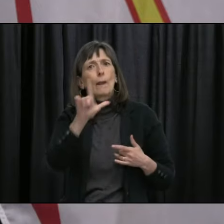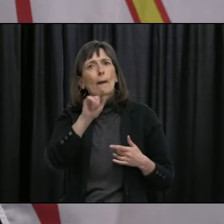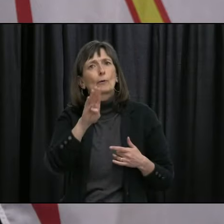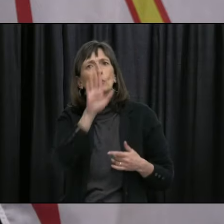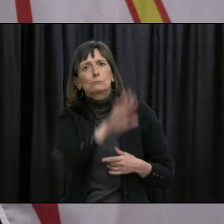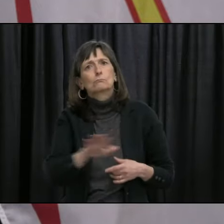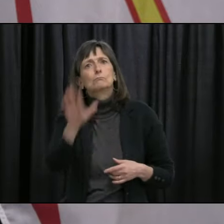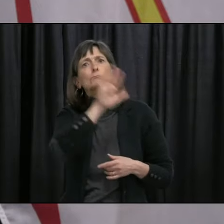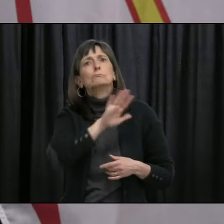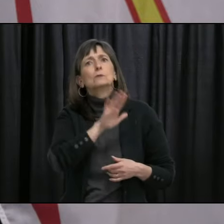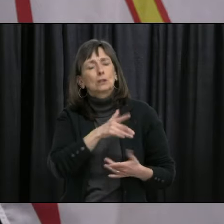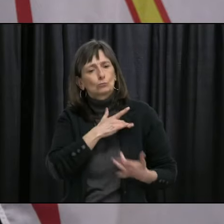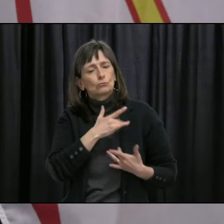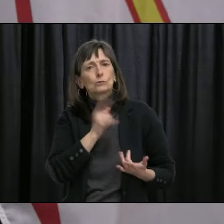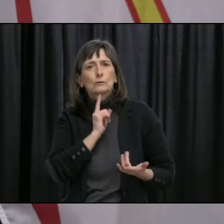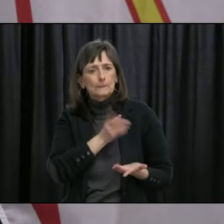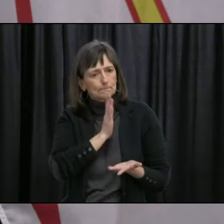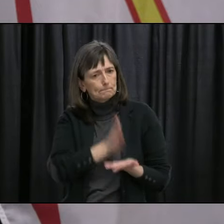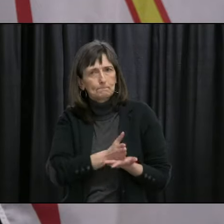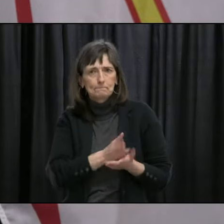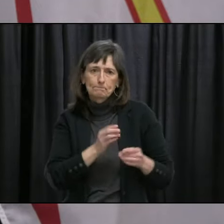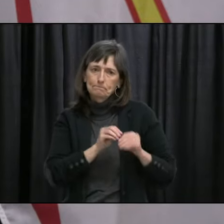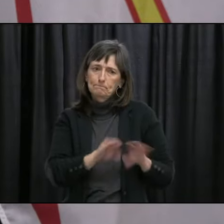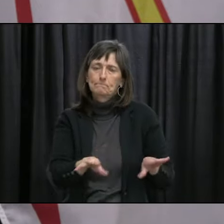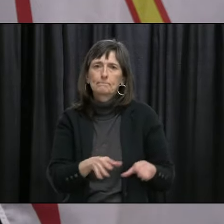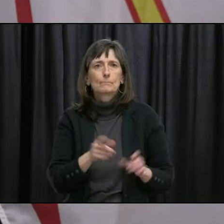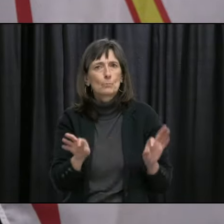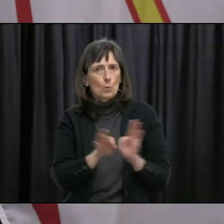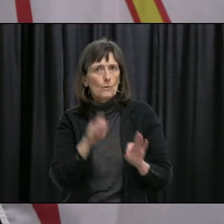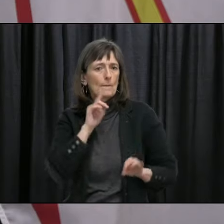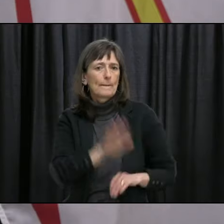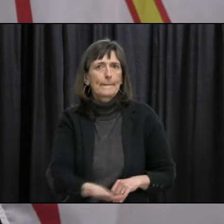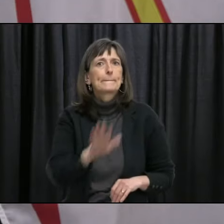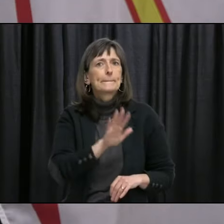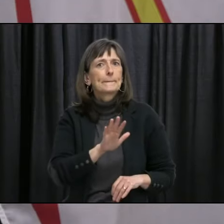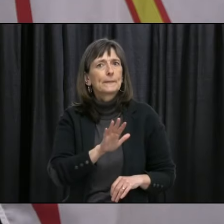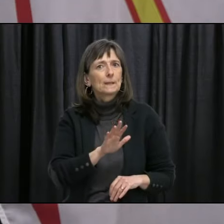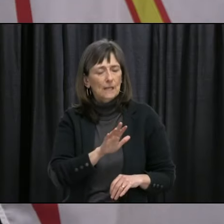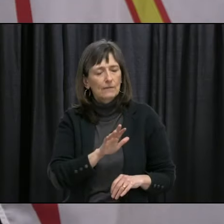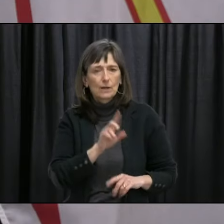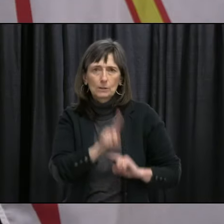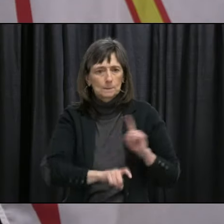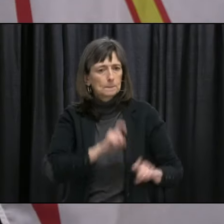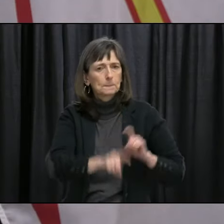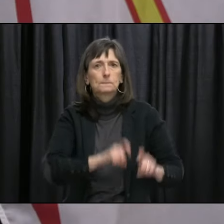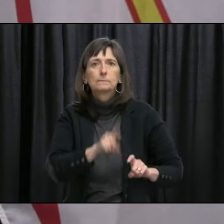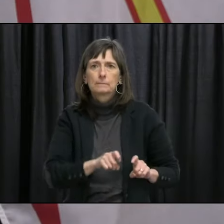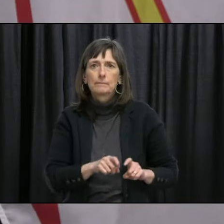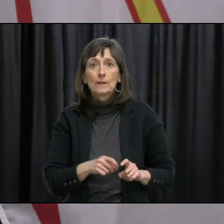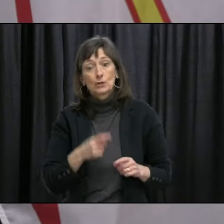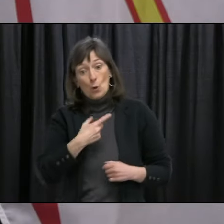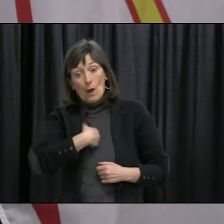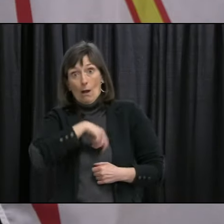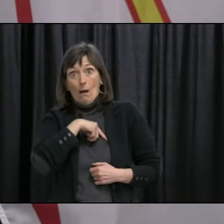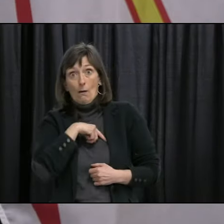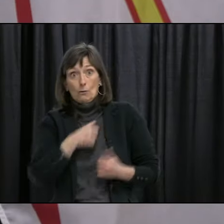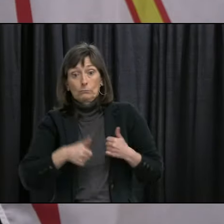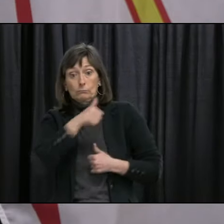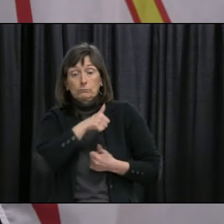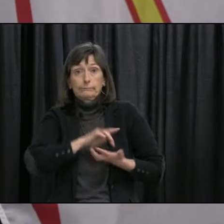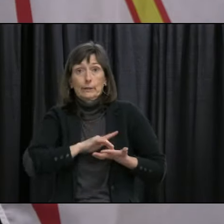making sure that we stop the spread of the virus. So a lot of the restrictions that have been put in place are not as a result of the